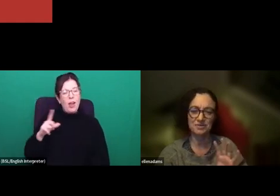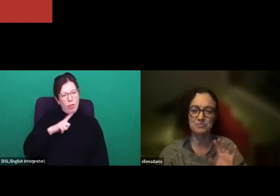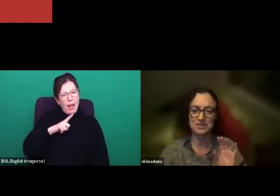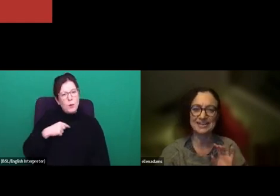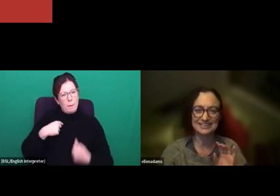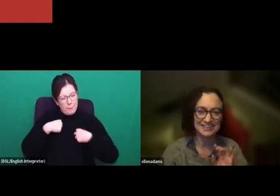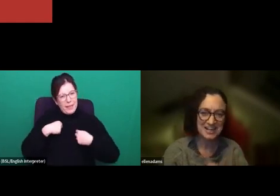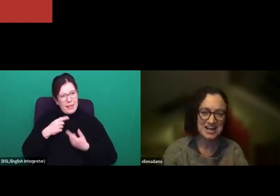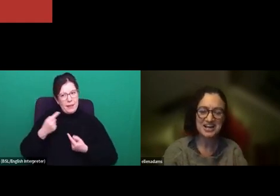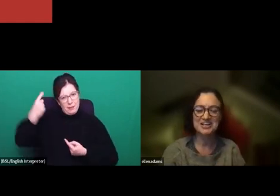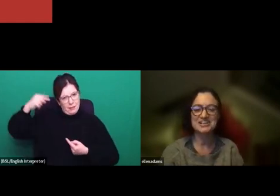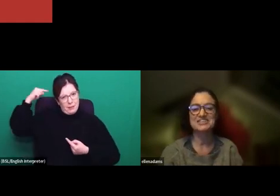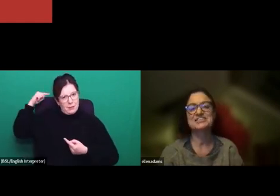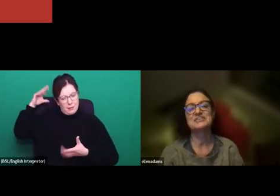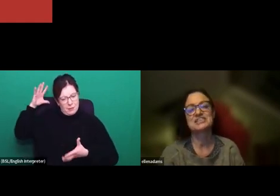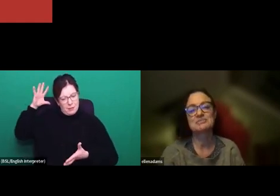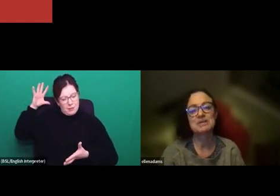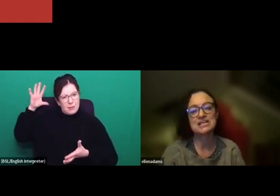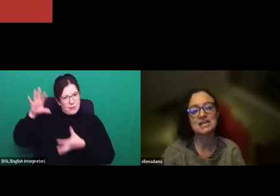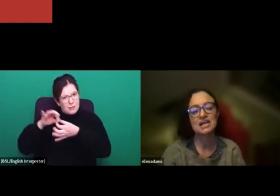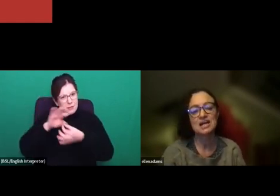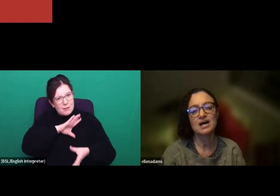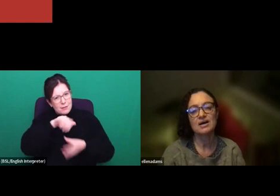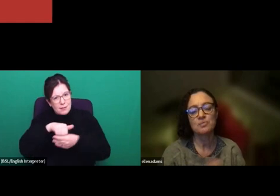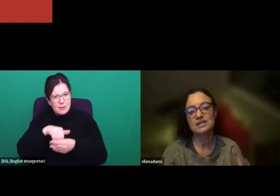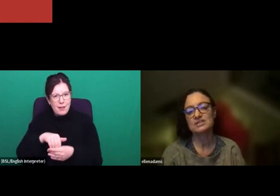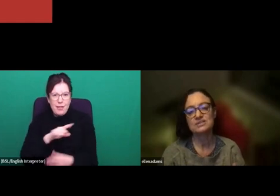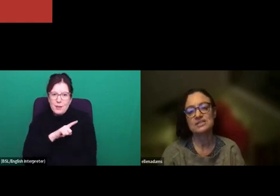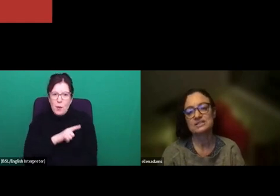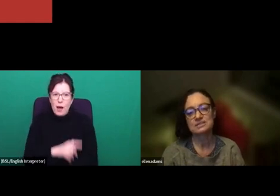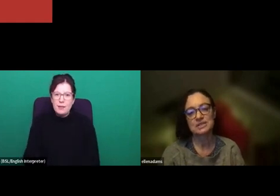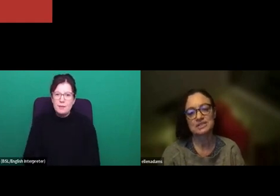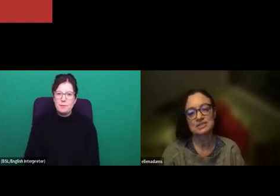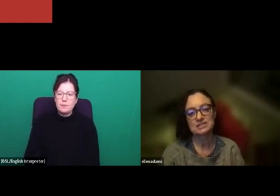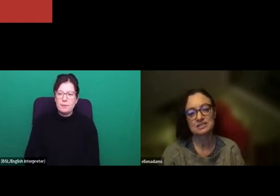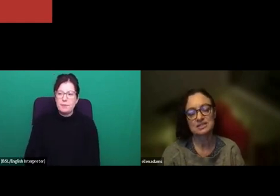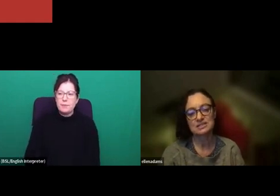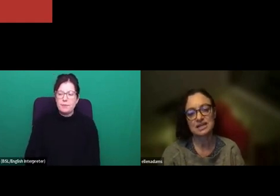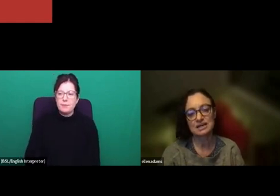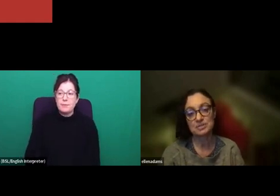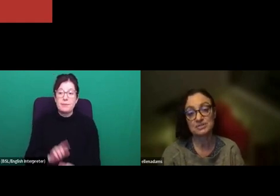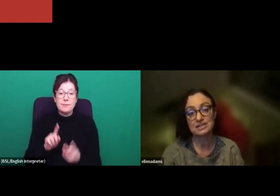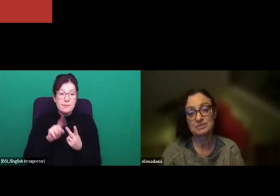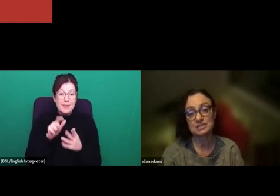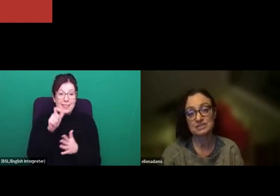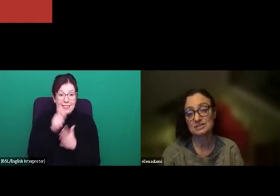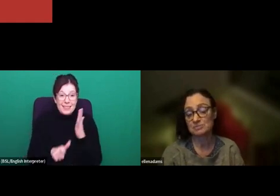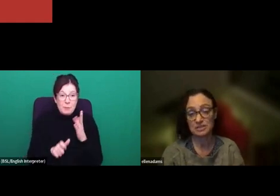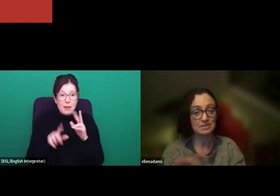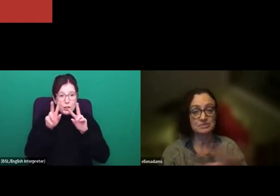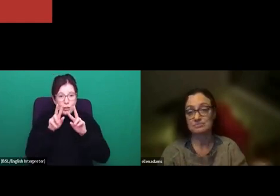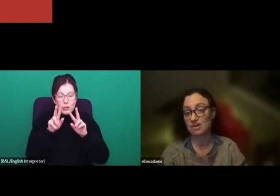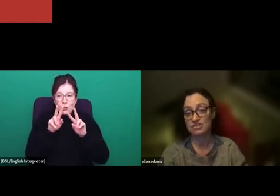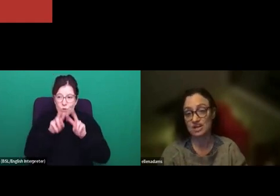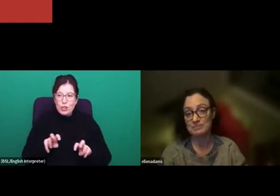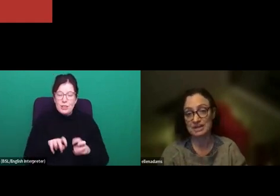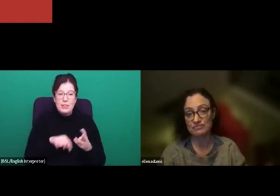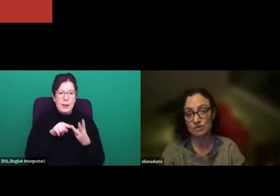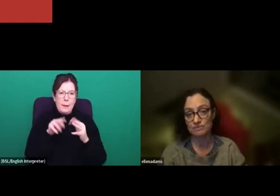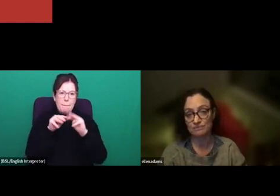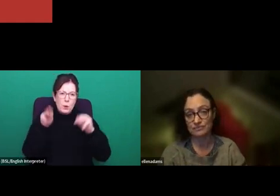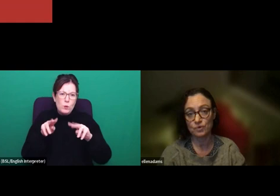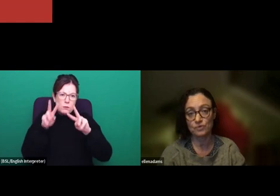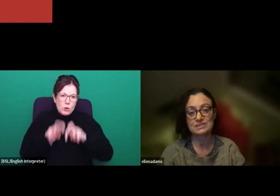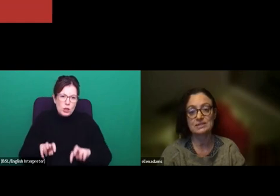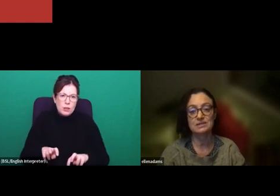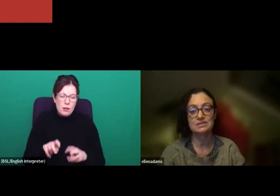working from within, so to speak. We're using disability studies and museum studies. Museums are a great